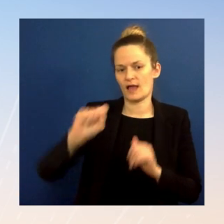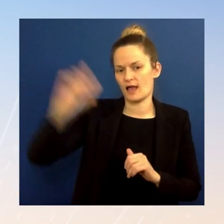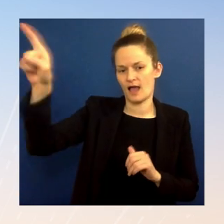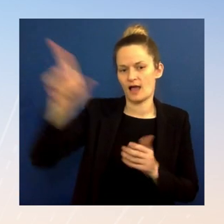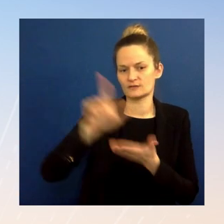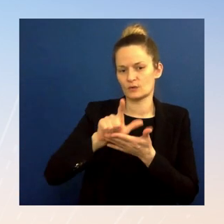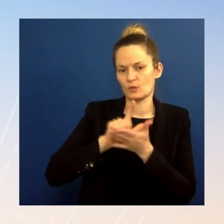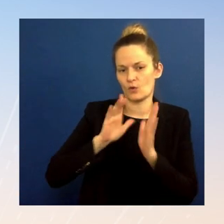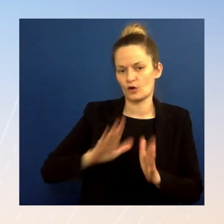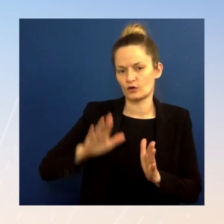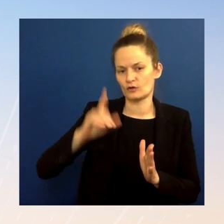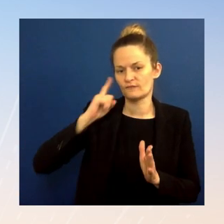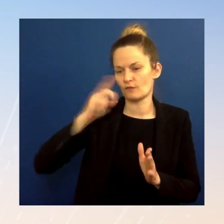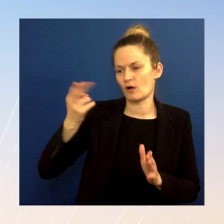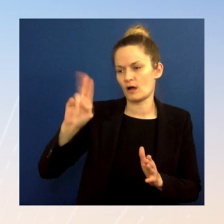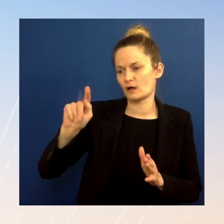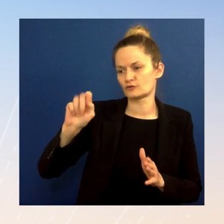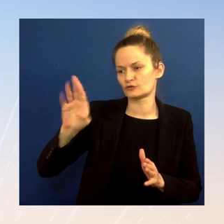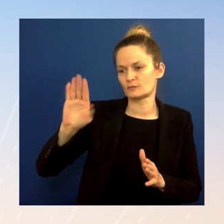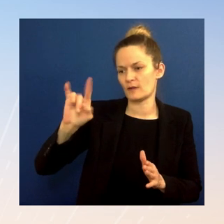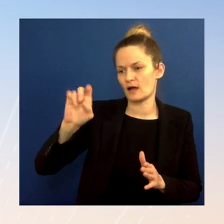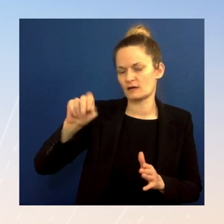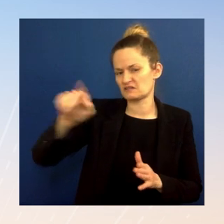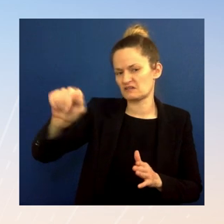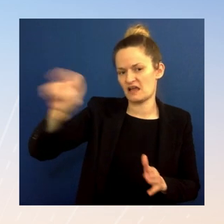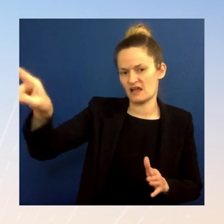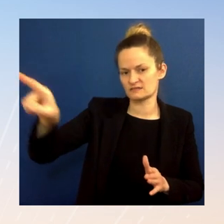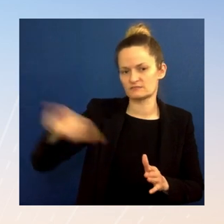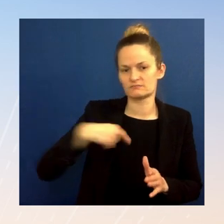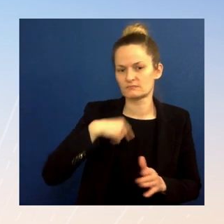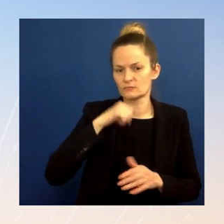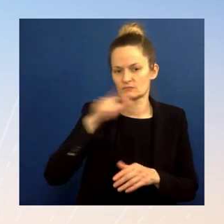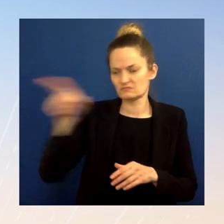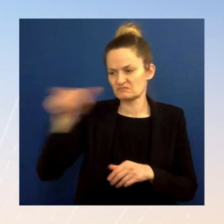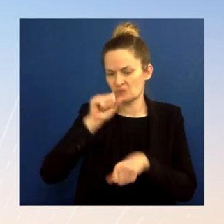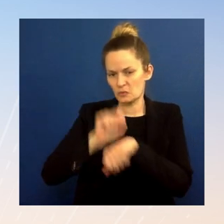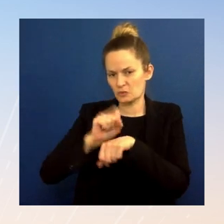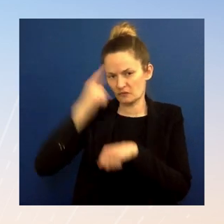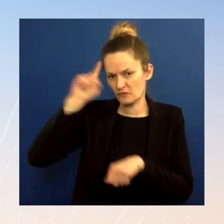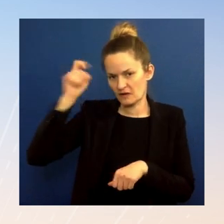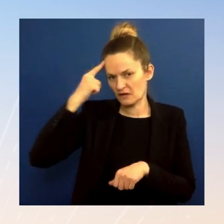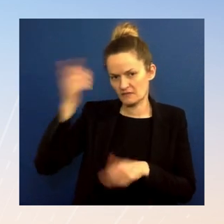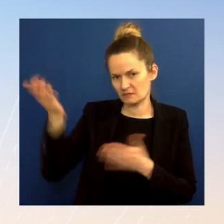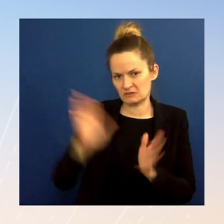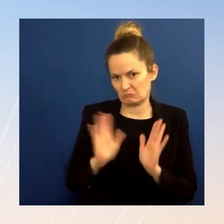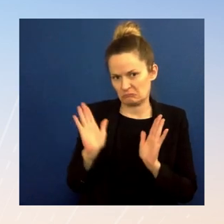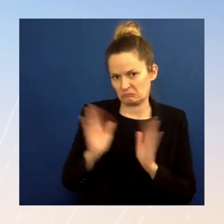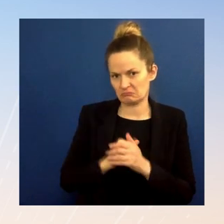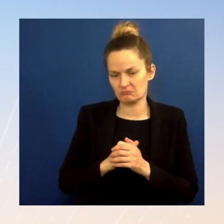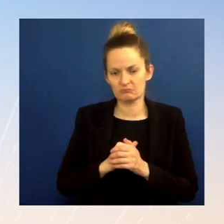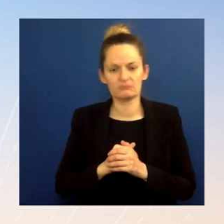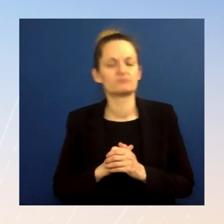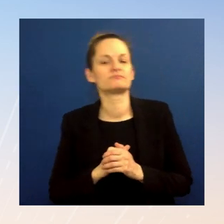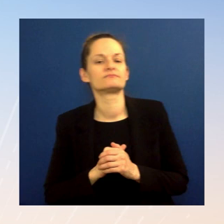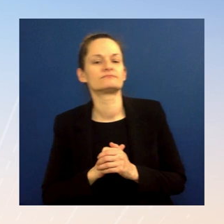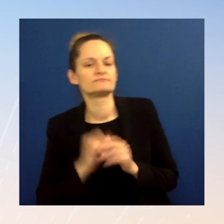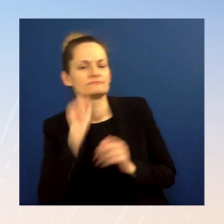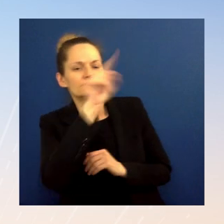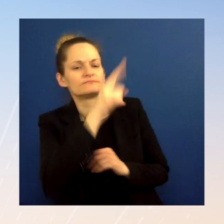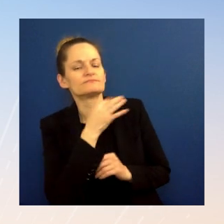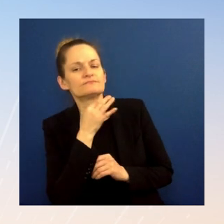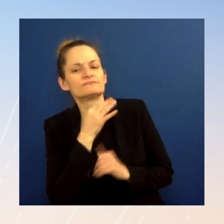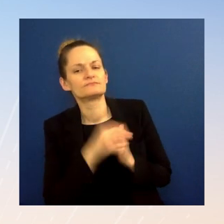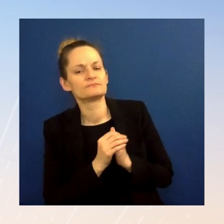floated are, one, some sort of withdrawal by Russia, but they still hold on to these pieces of Ukraine they already have in the east and